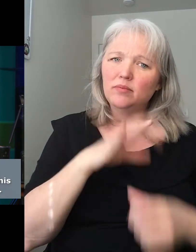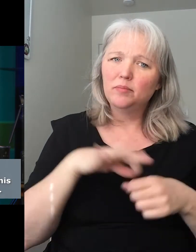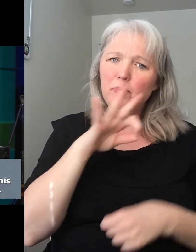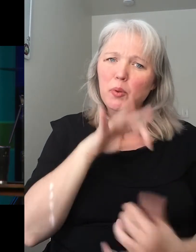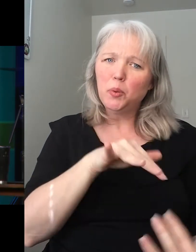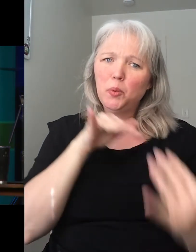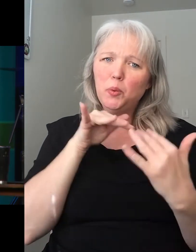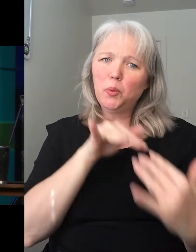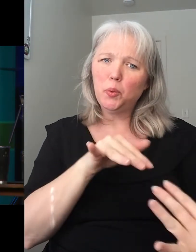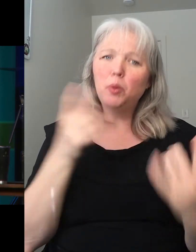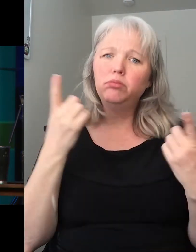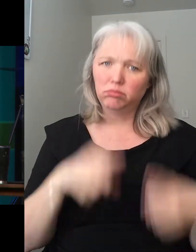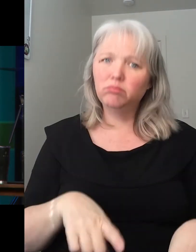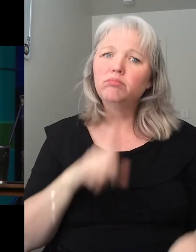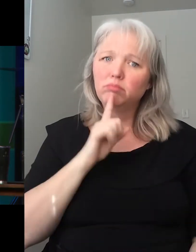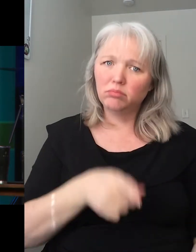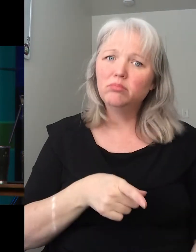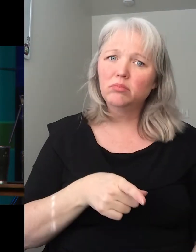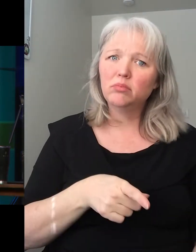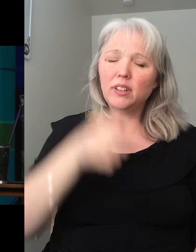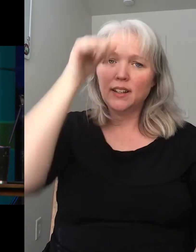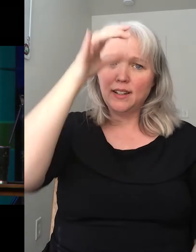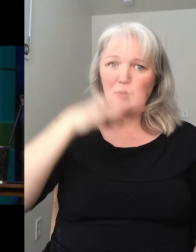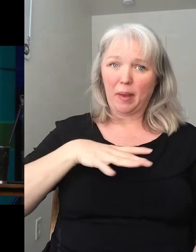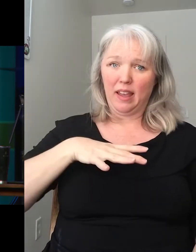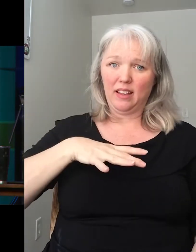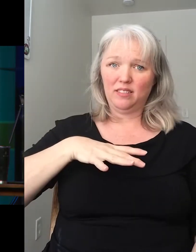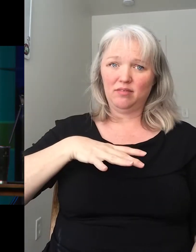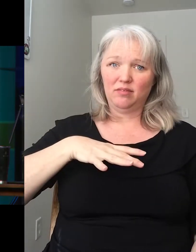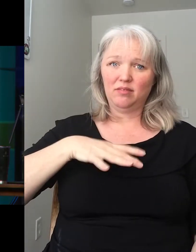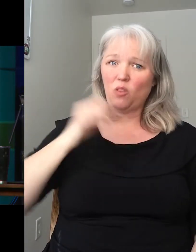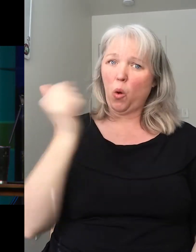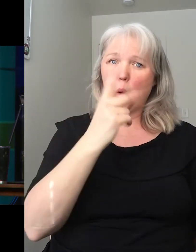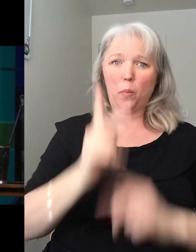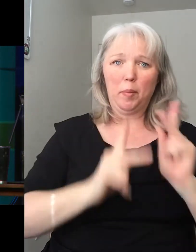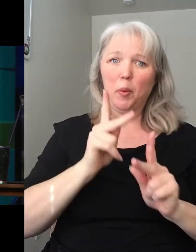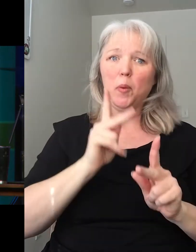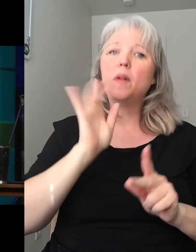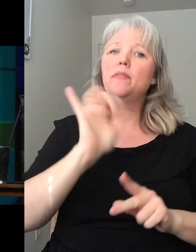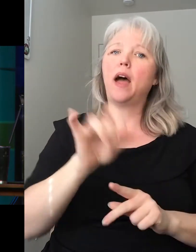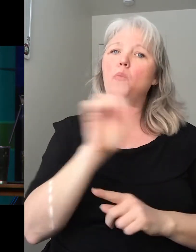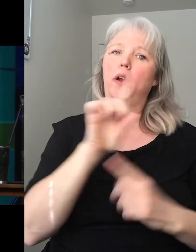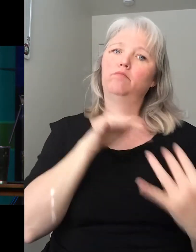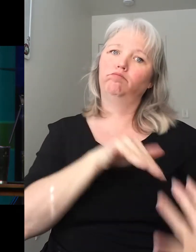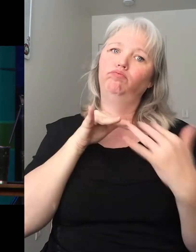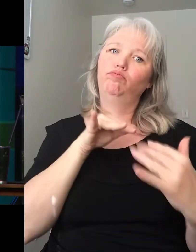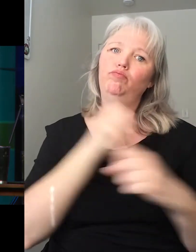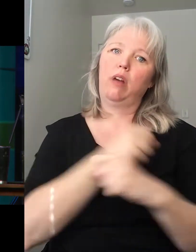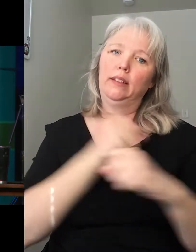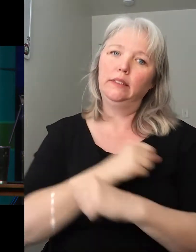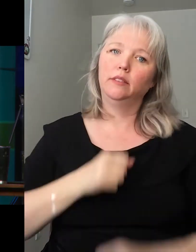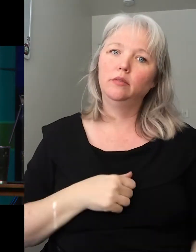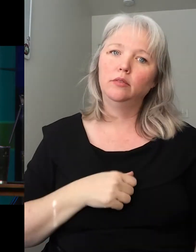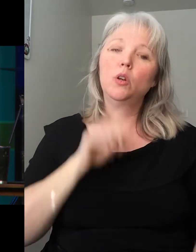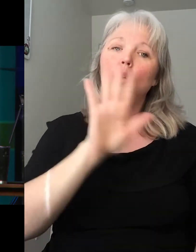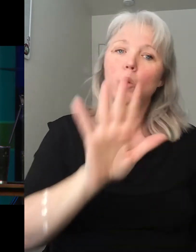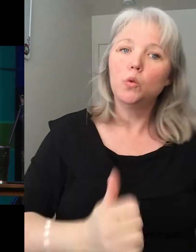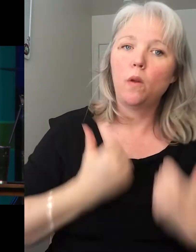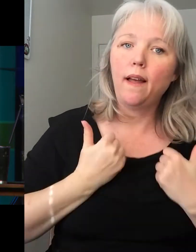spiritual war going on, and man is the battleground. Your life and my